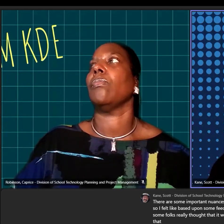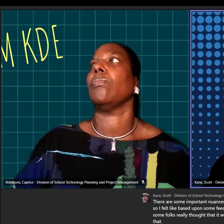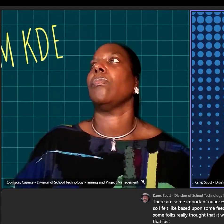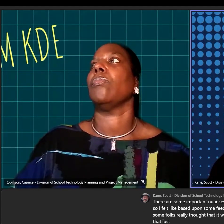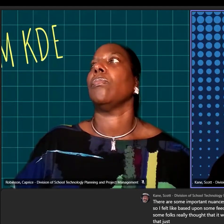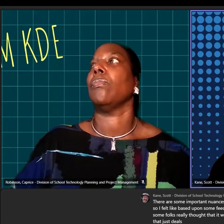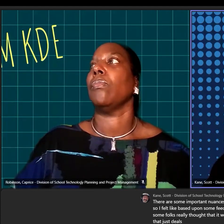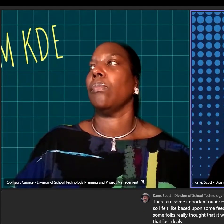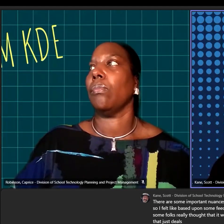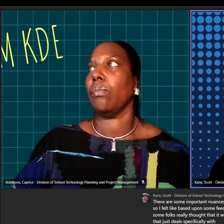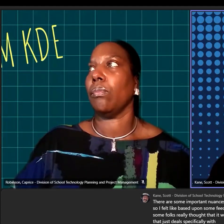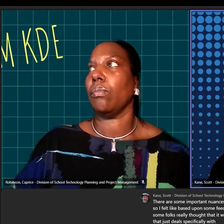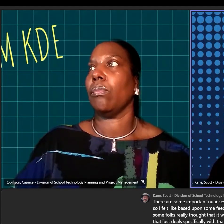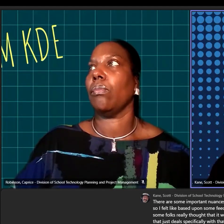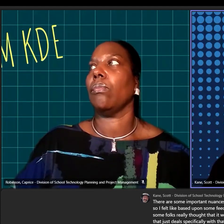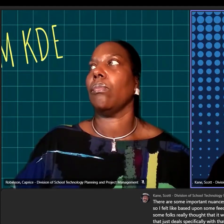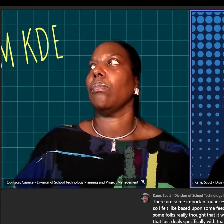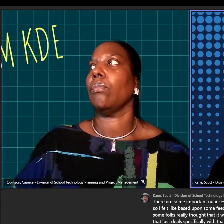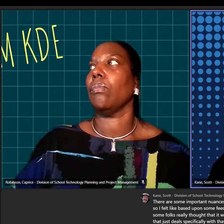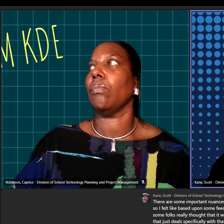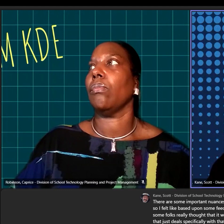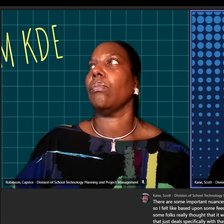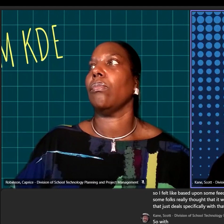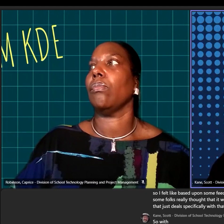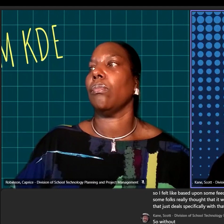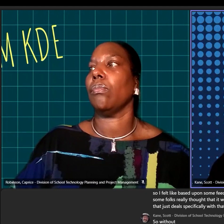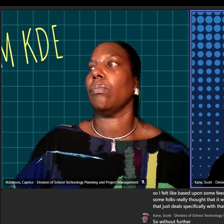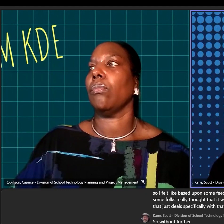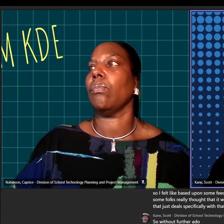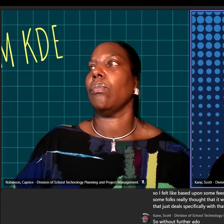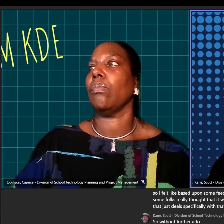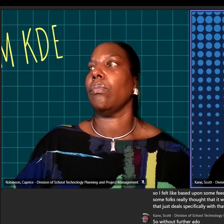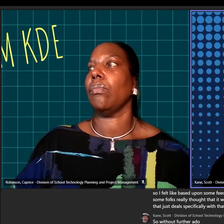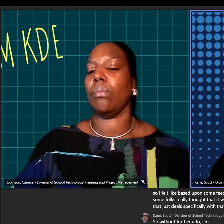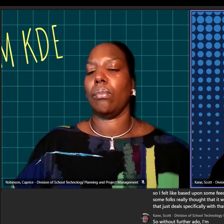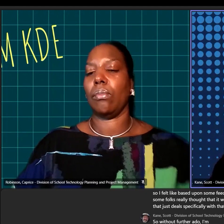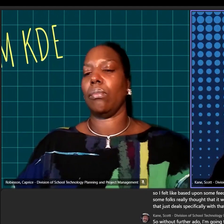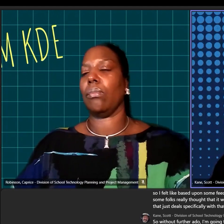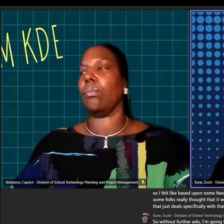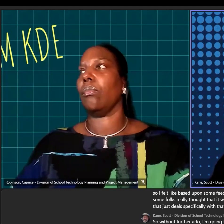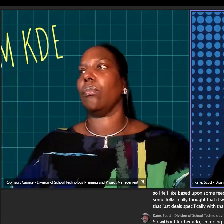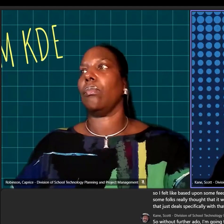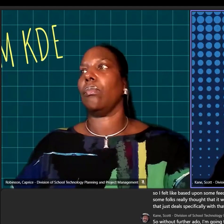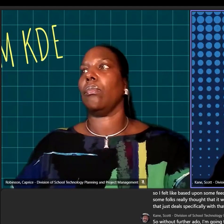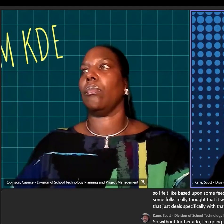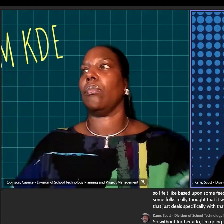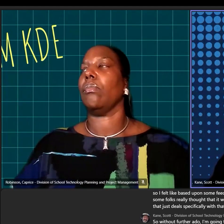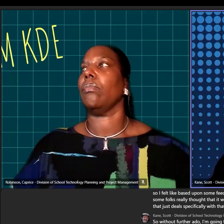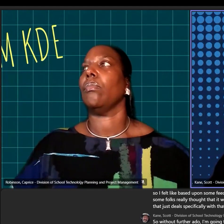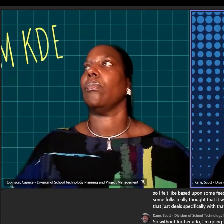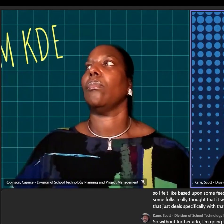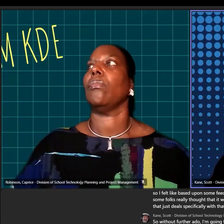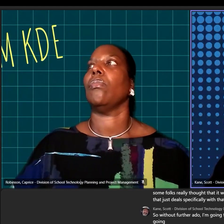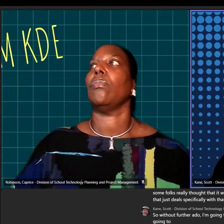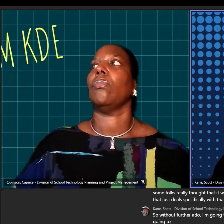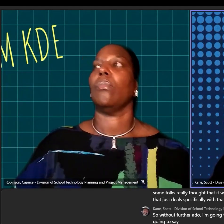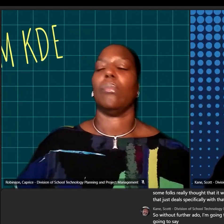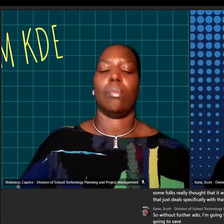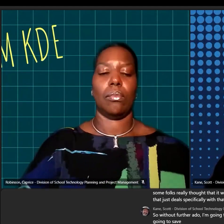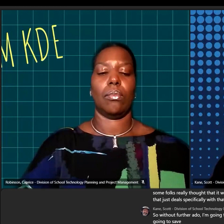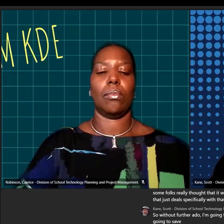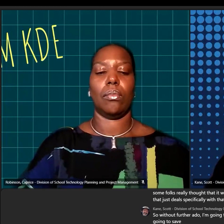just deals specifically with that. So without further ado, I'm going to go ahead and dive right in, and I'm going to